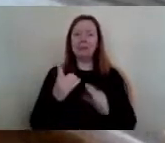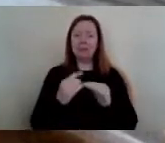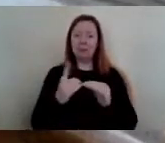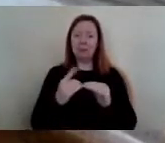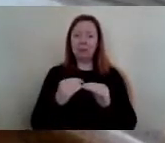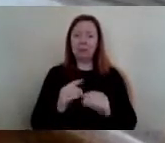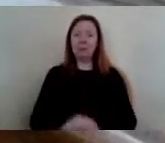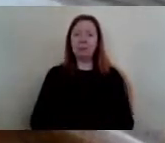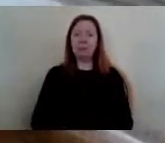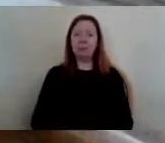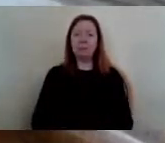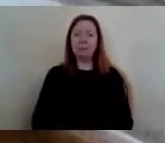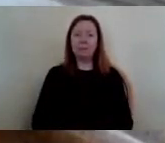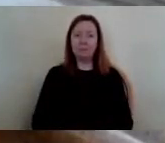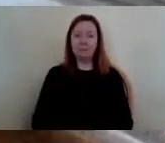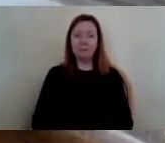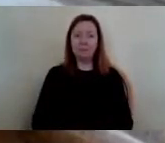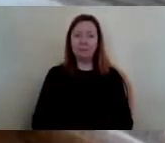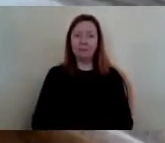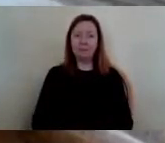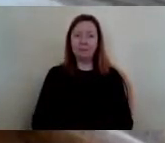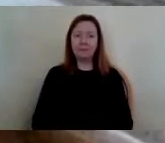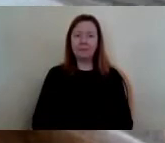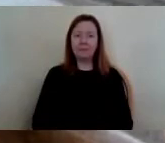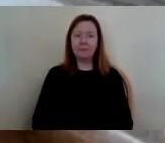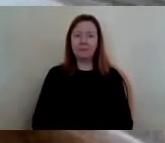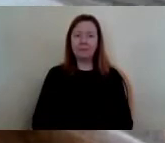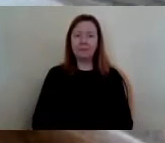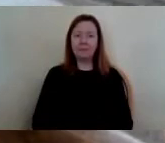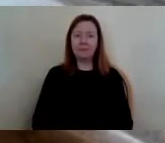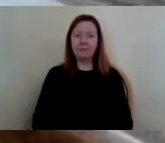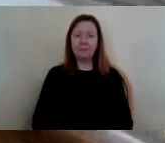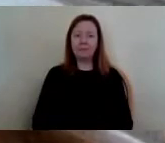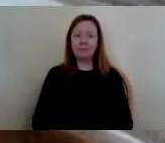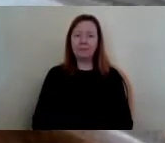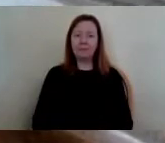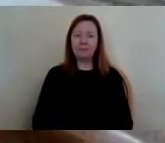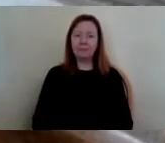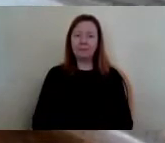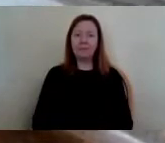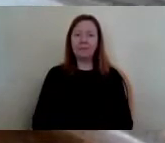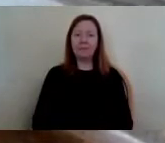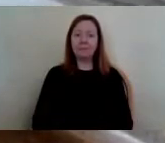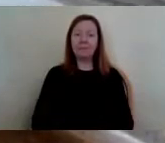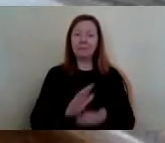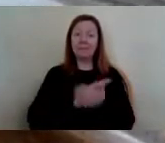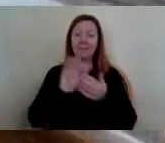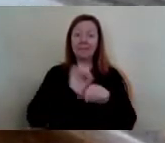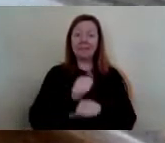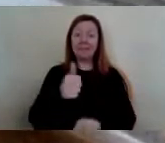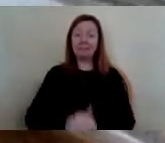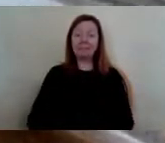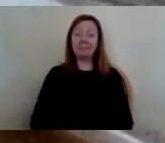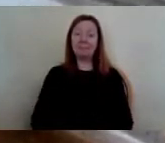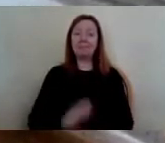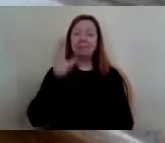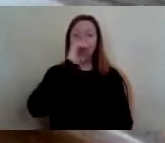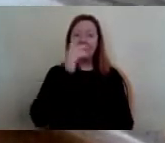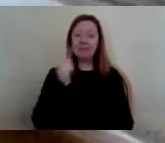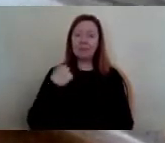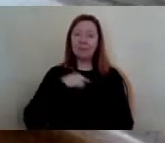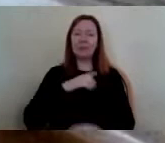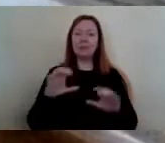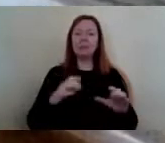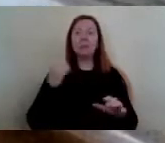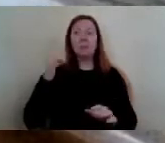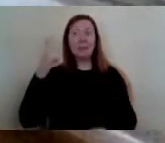guys, and up and press and all the way down. Nice job. All right, guess what? What we do on one